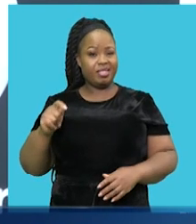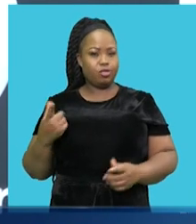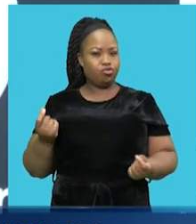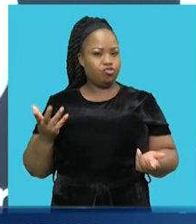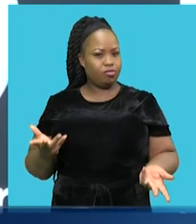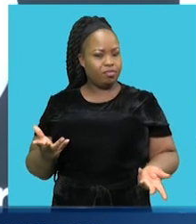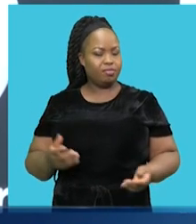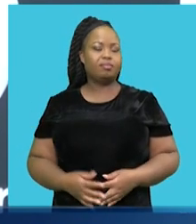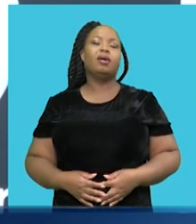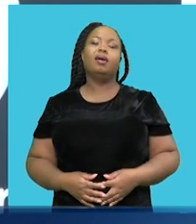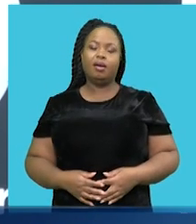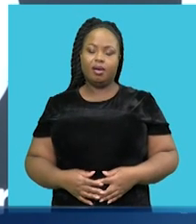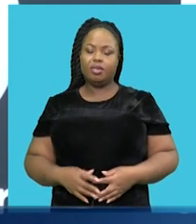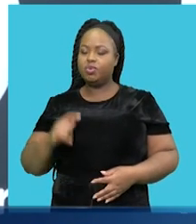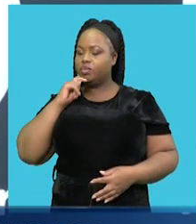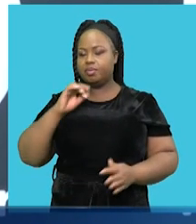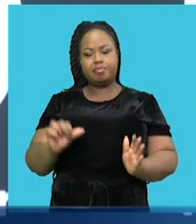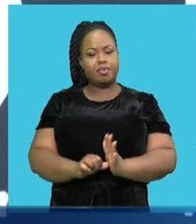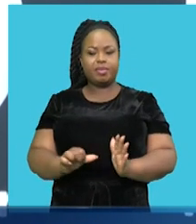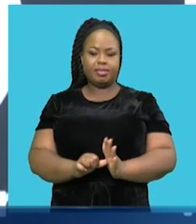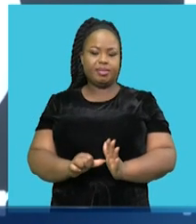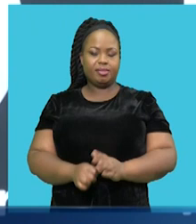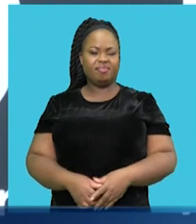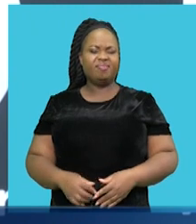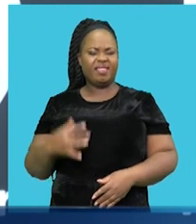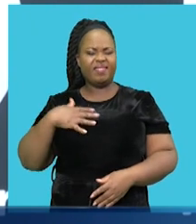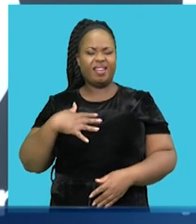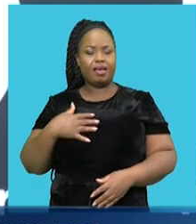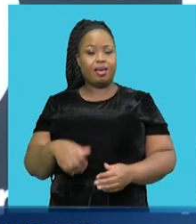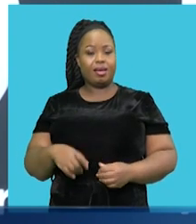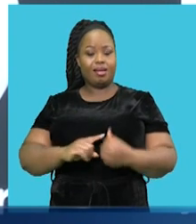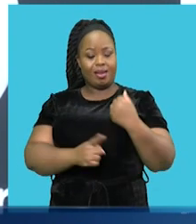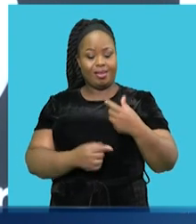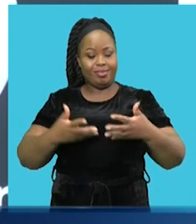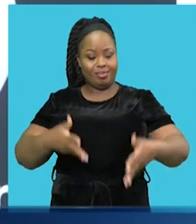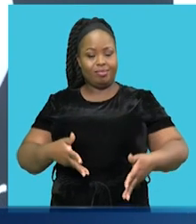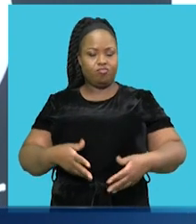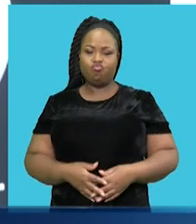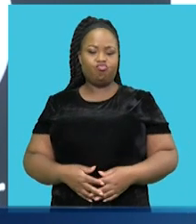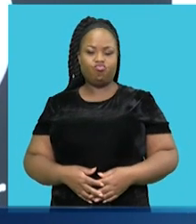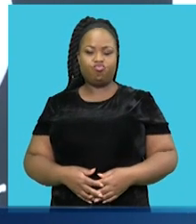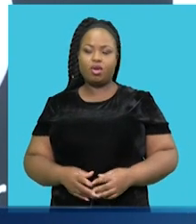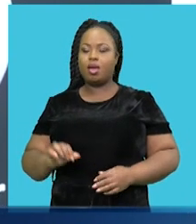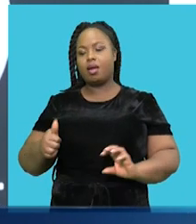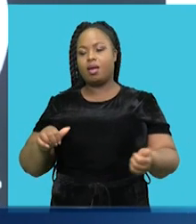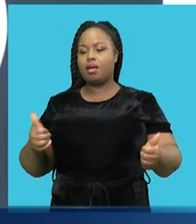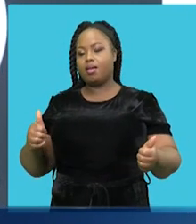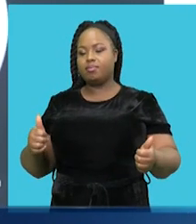yona e bohlokwa haholo, e ka re ka se etse corona fela.